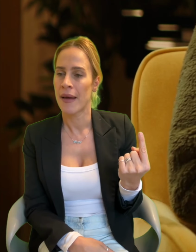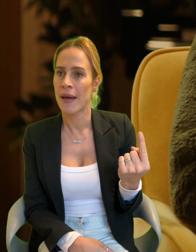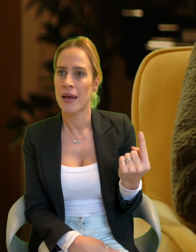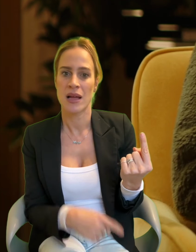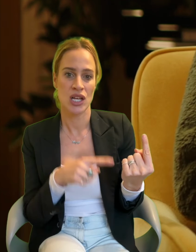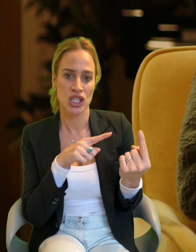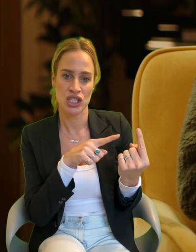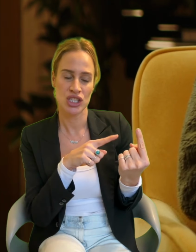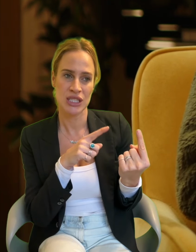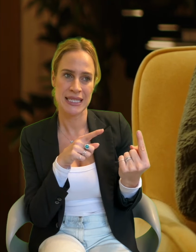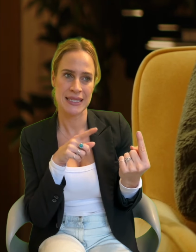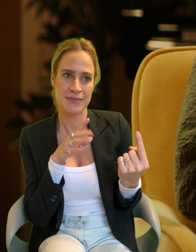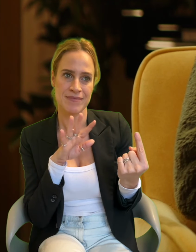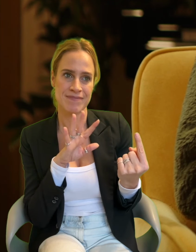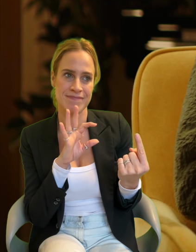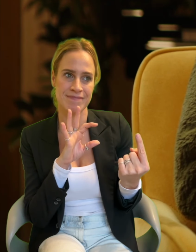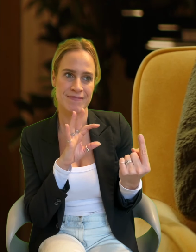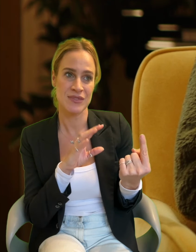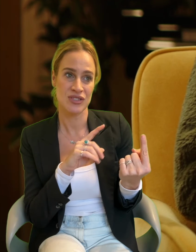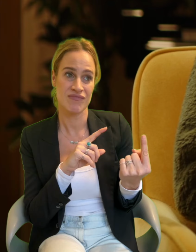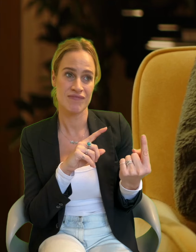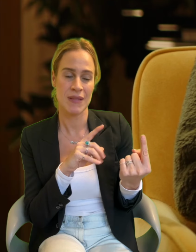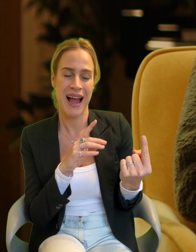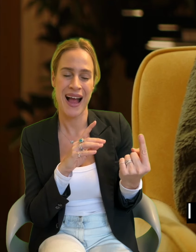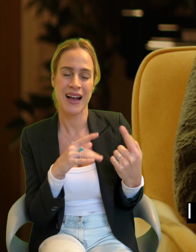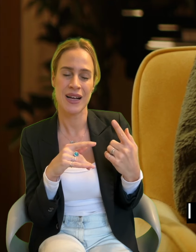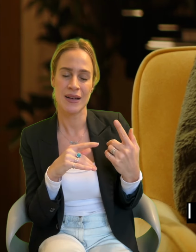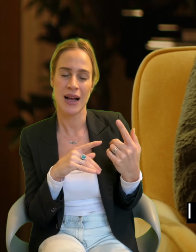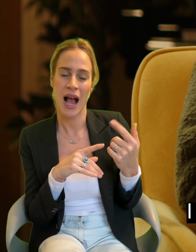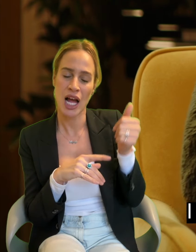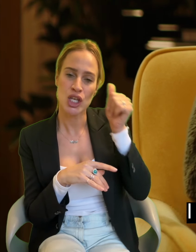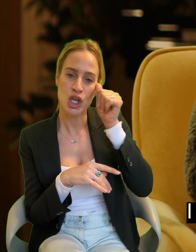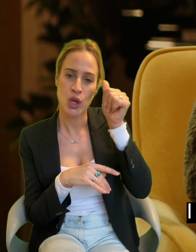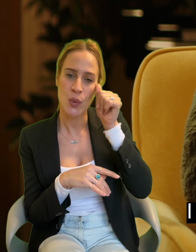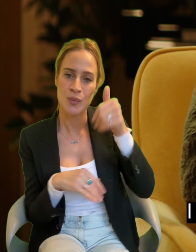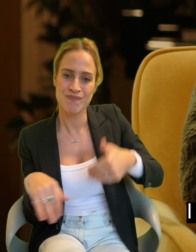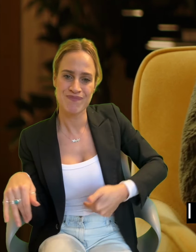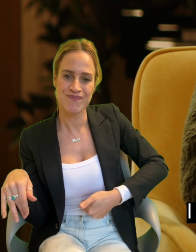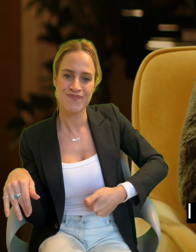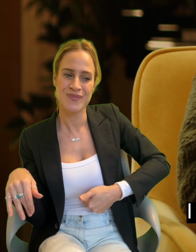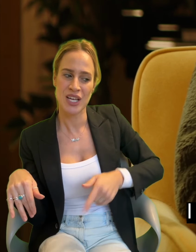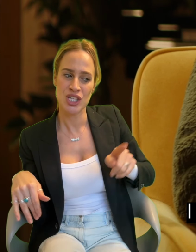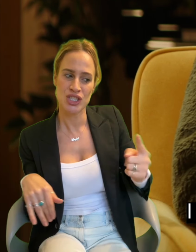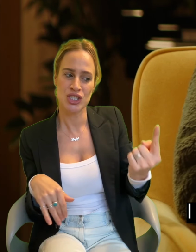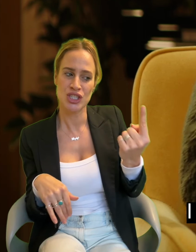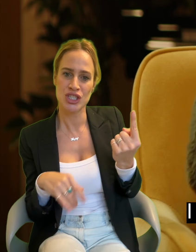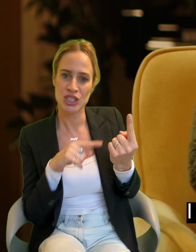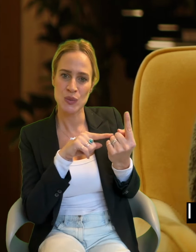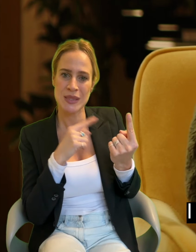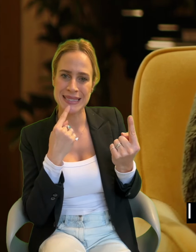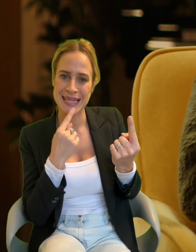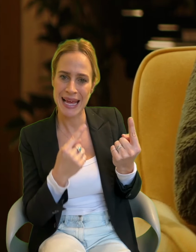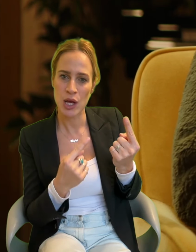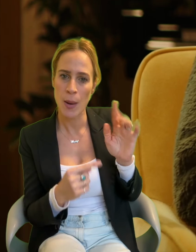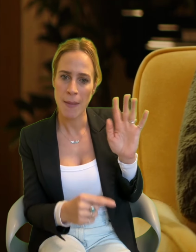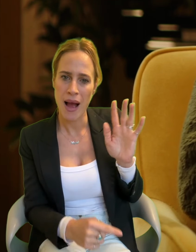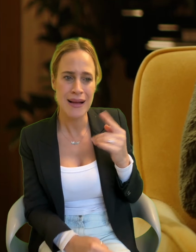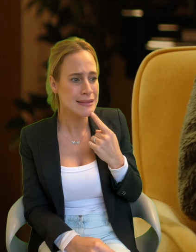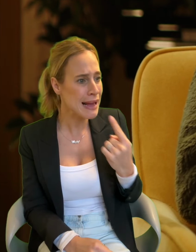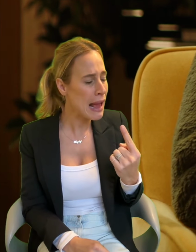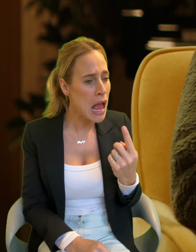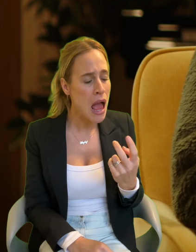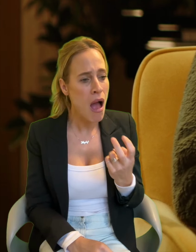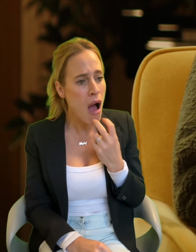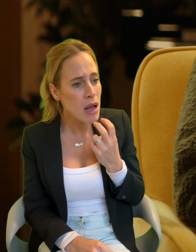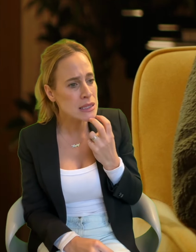She didn't have to say the words. She's coming to say goodbye. I asked her, I said, Auntie, where you been? Are you okay? This and